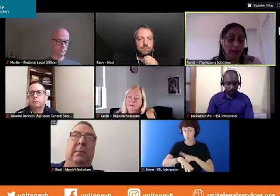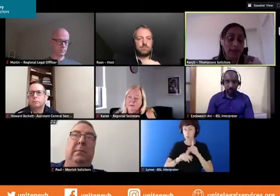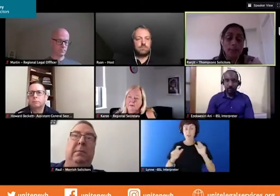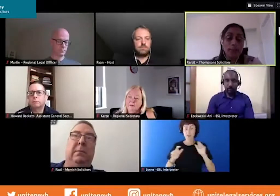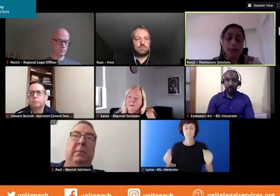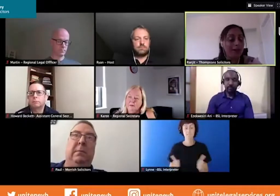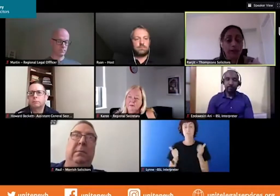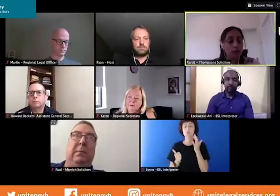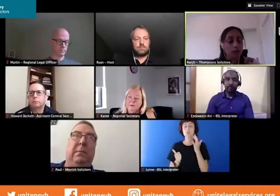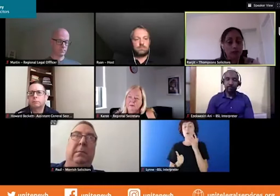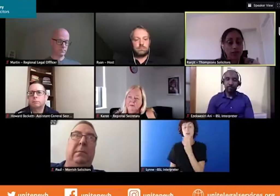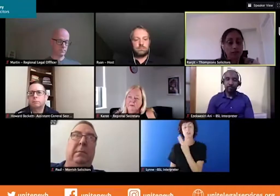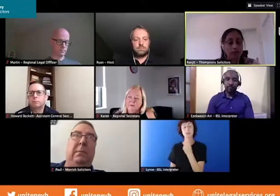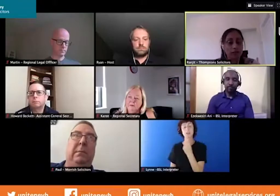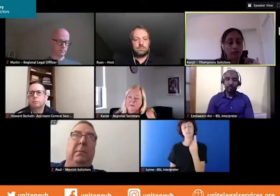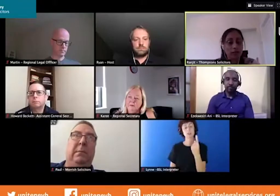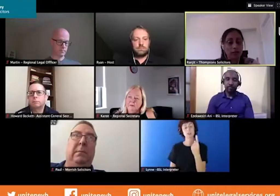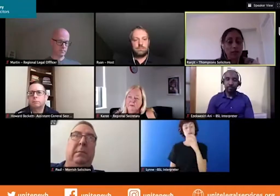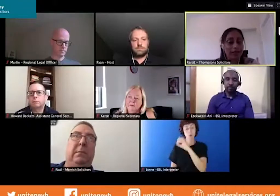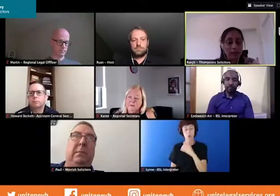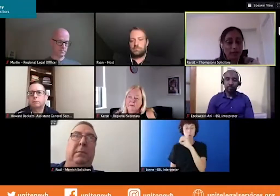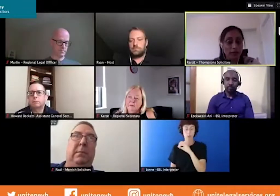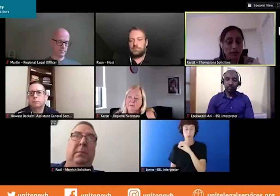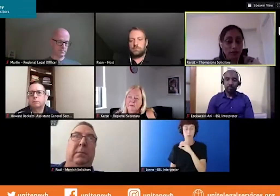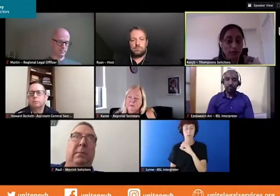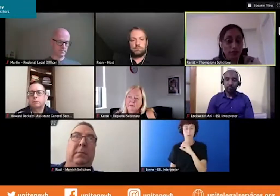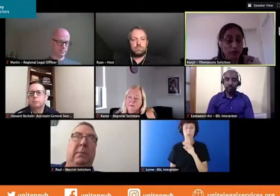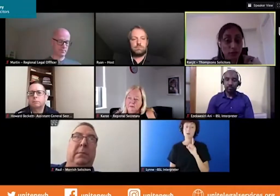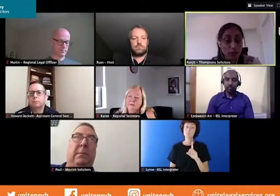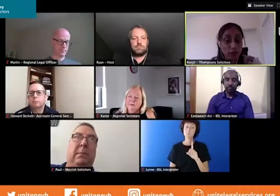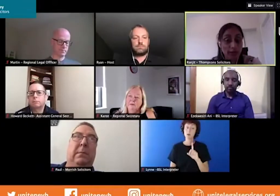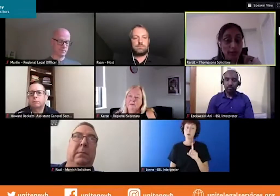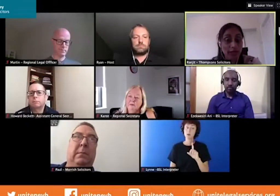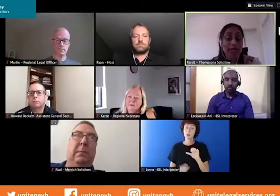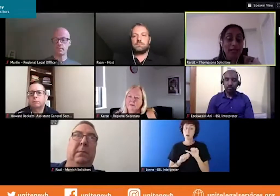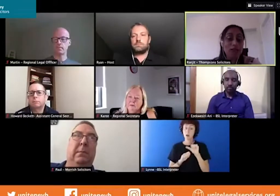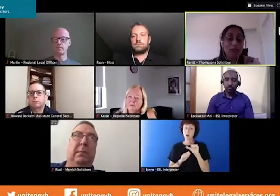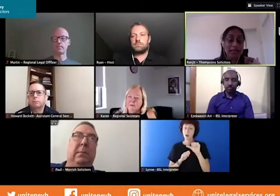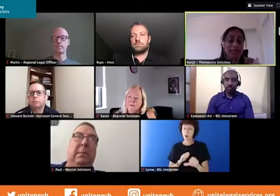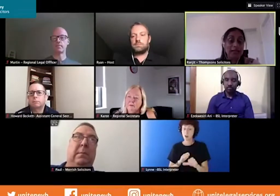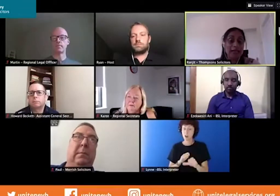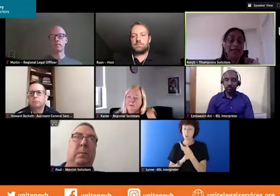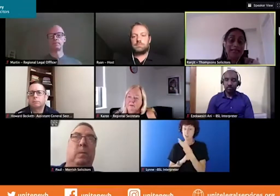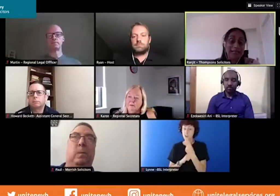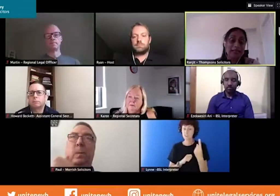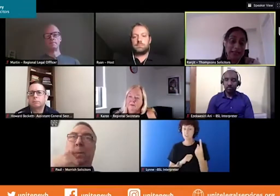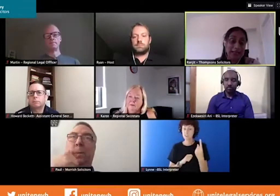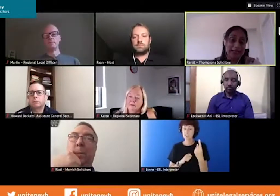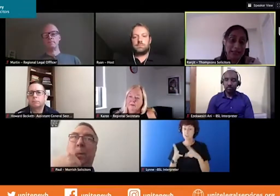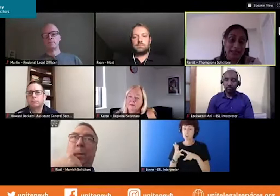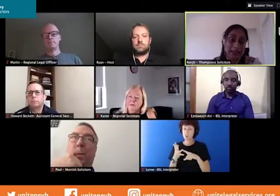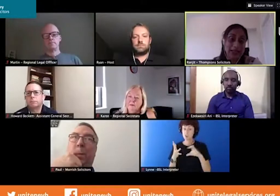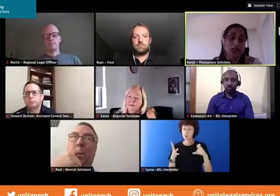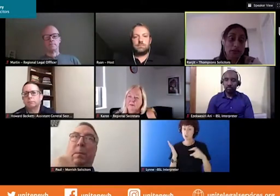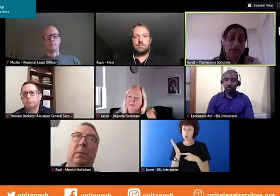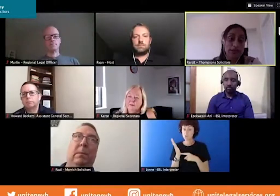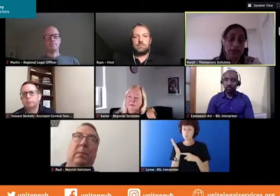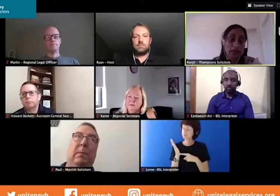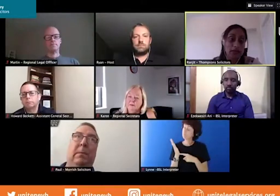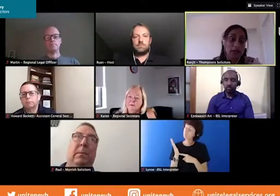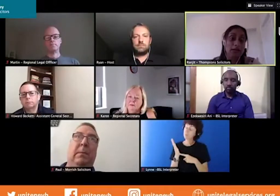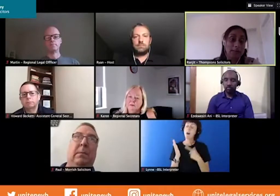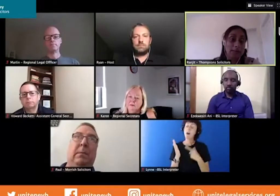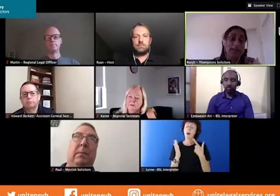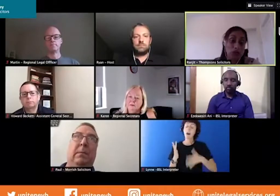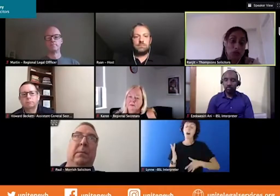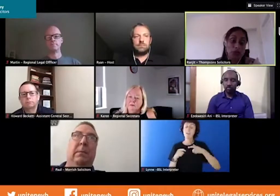yet. What happens on the 31st of October? I think really it needs to be extended until things are back to normal. It